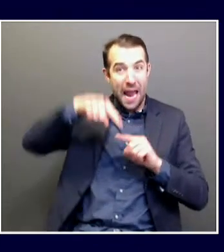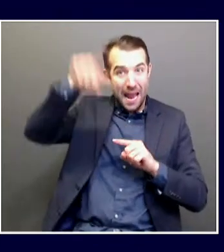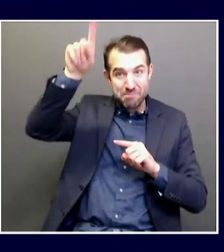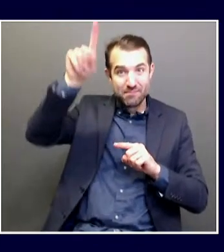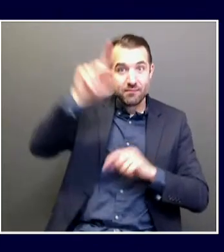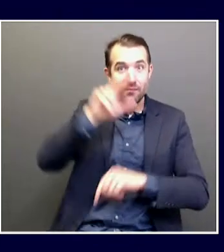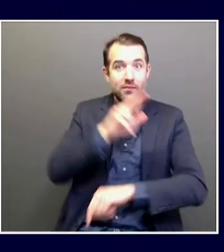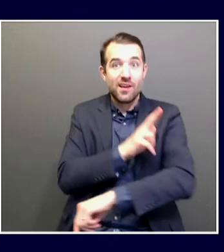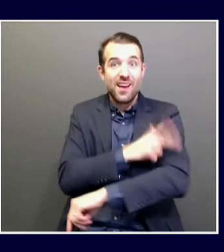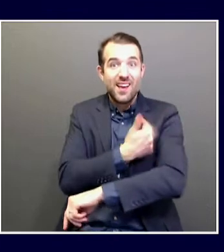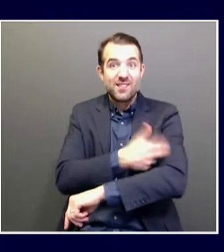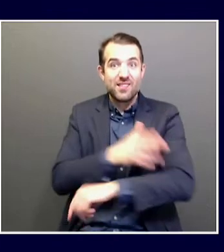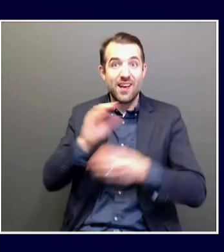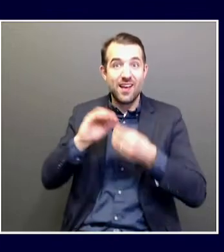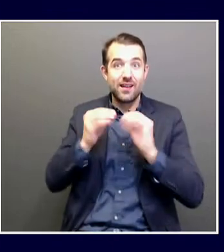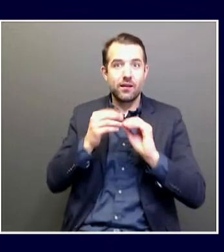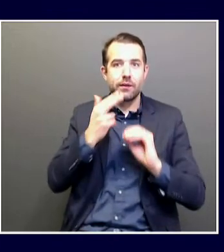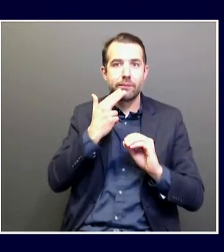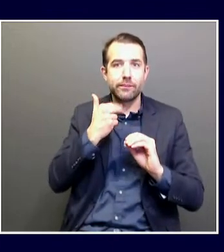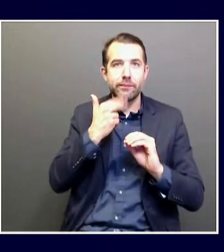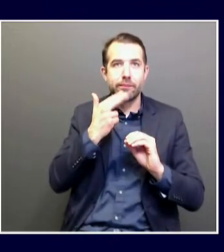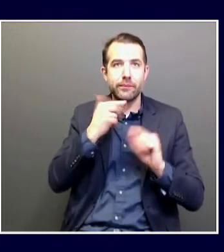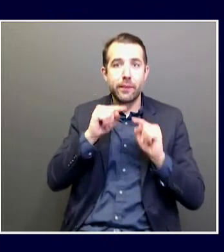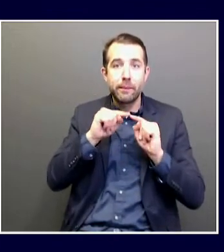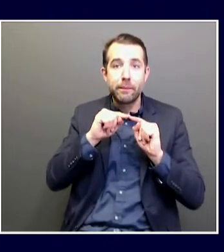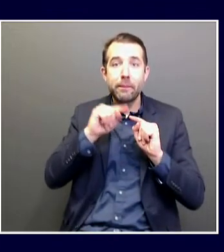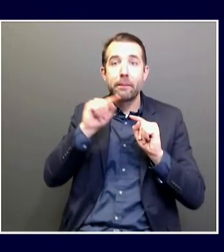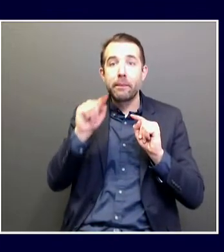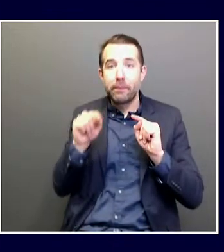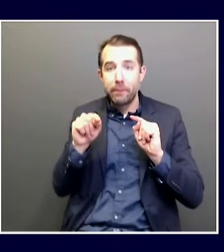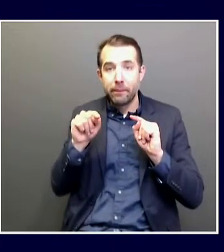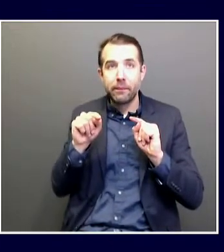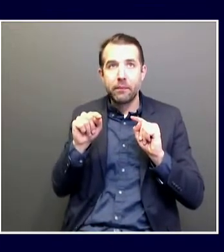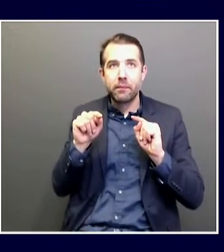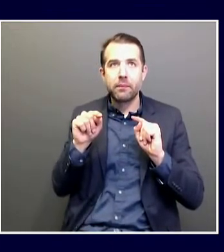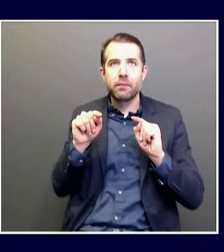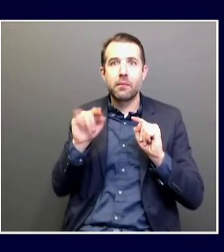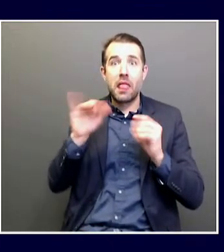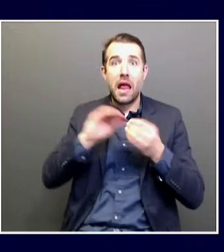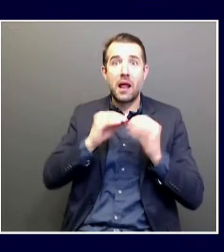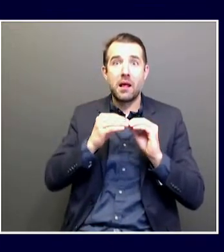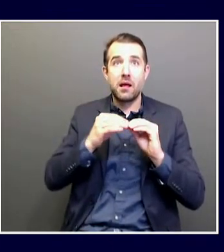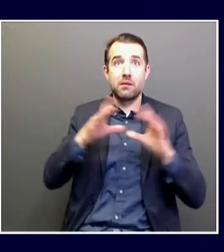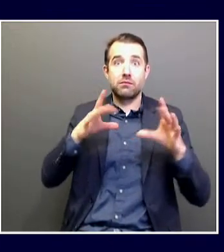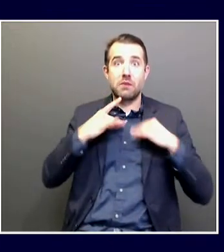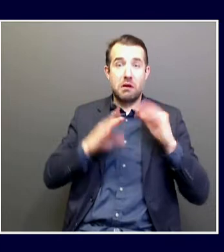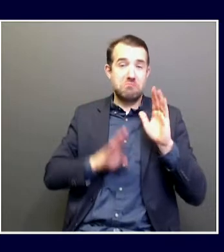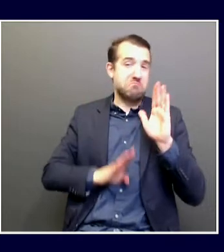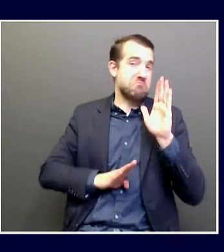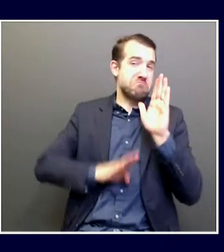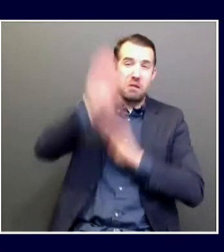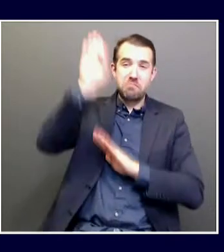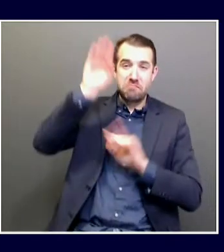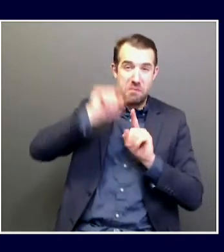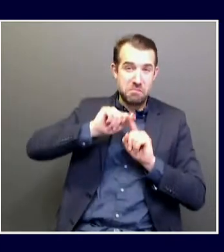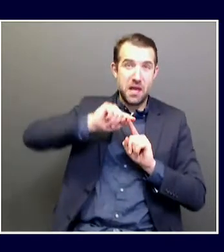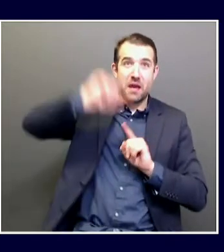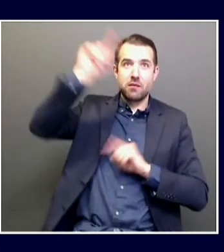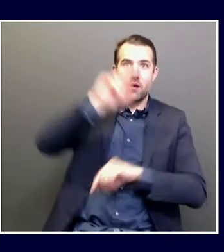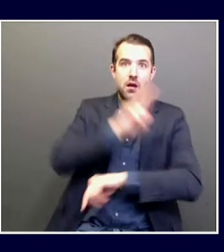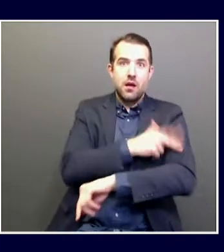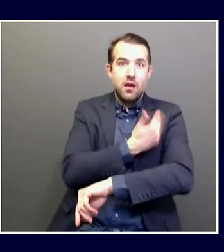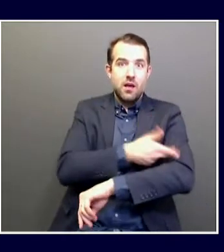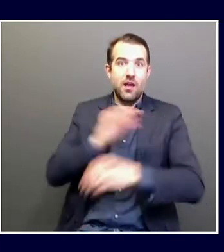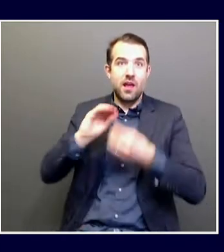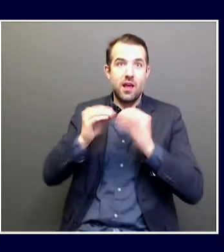but not at the same pace, not with the same slope. That's encouraging, but it's also too early to tell because, as you're